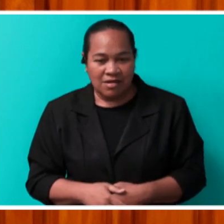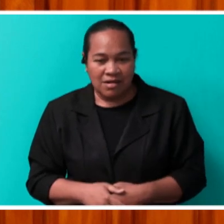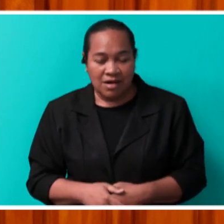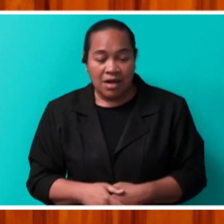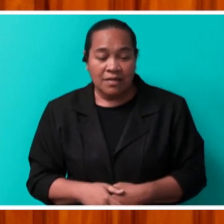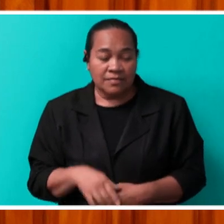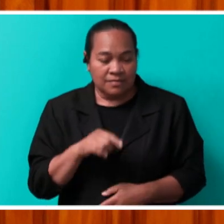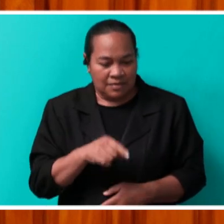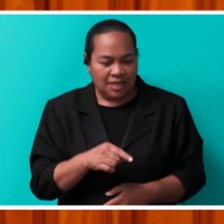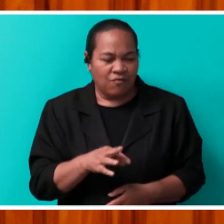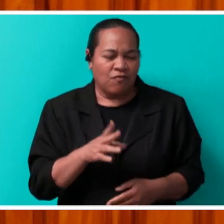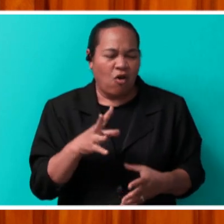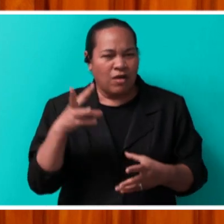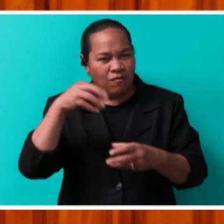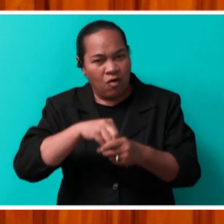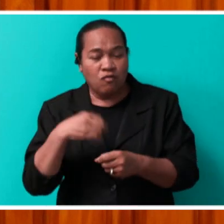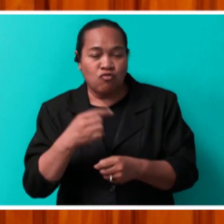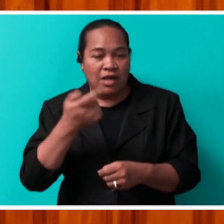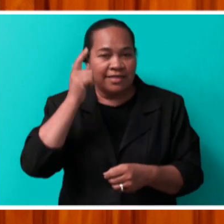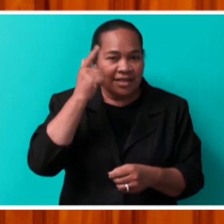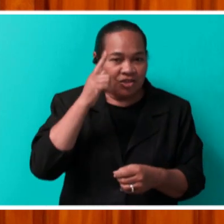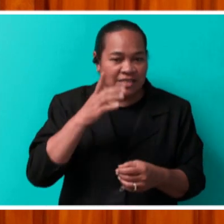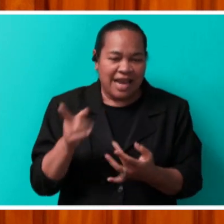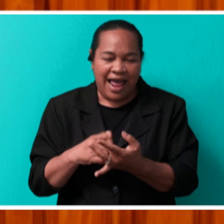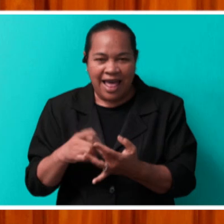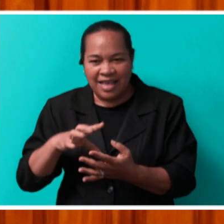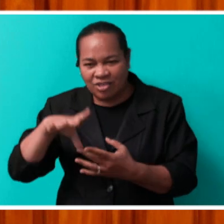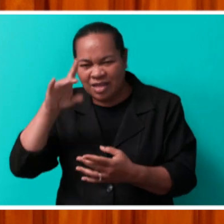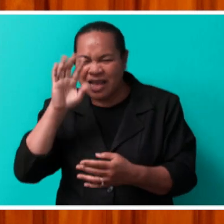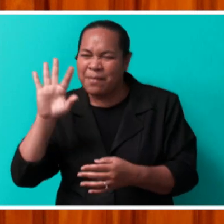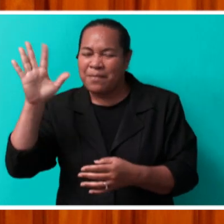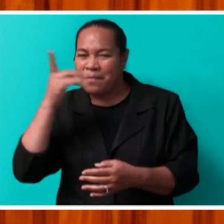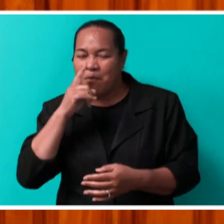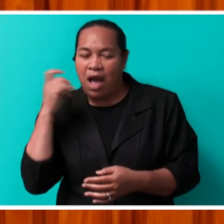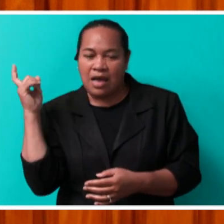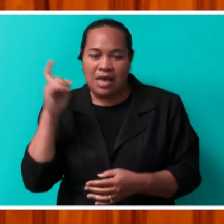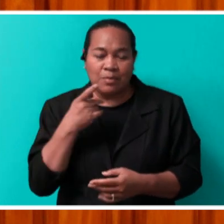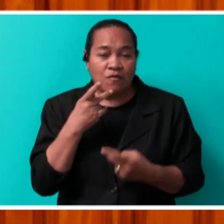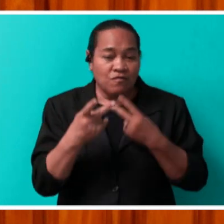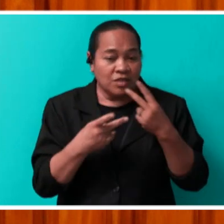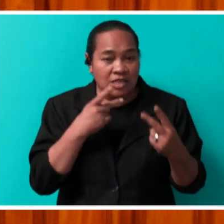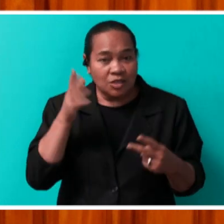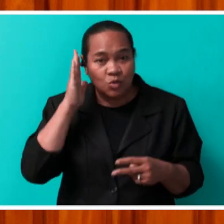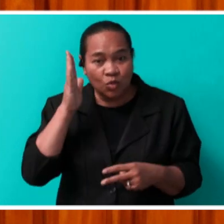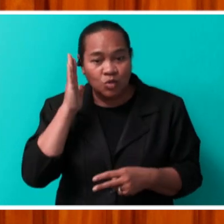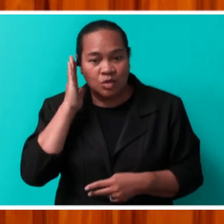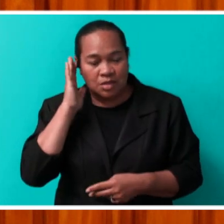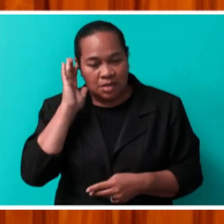education staff and teaching staff that usually come and visit schools in accordance to